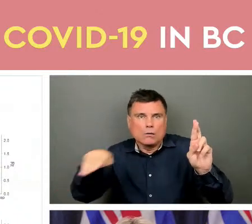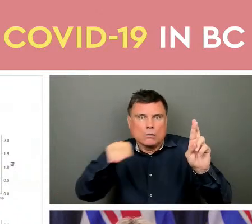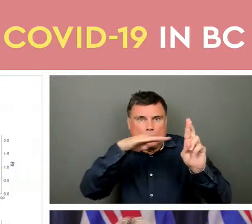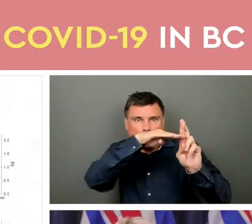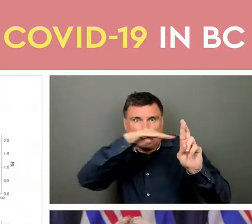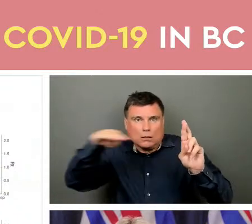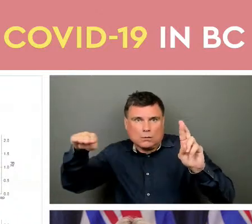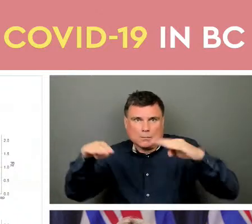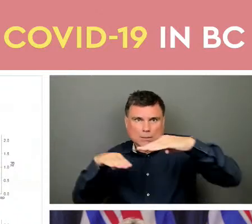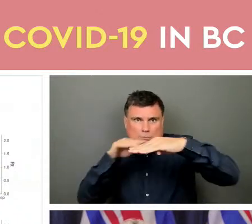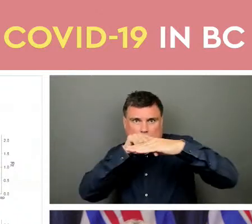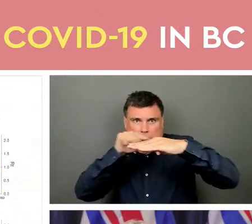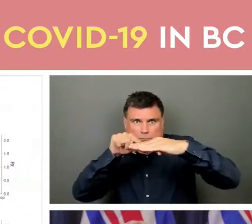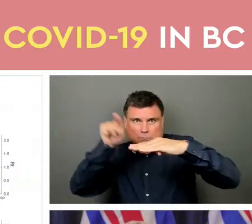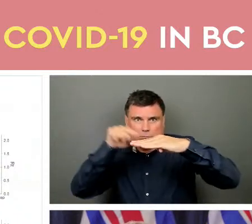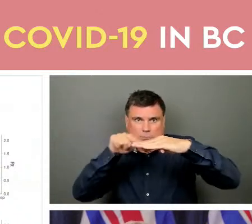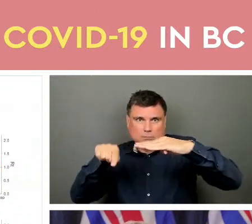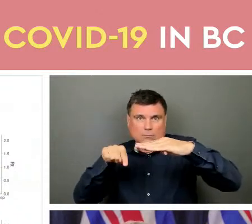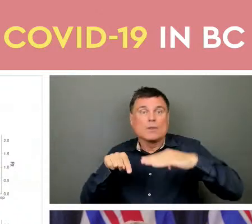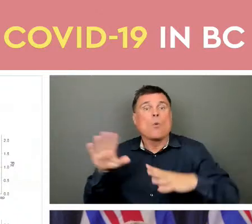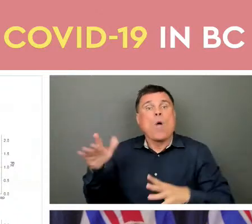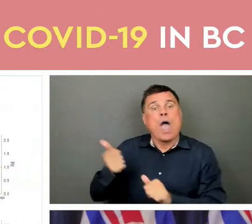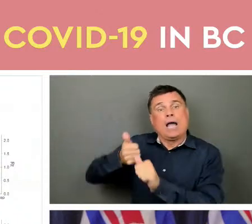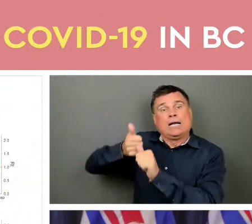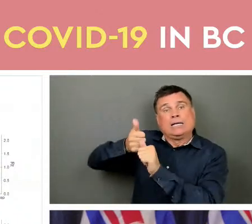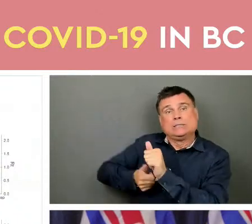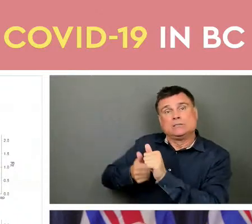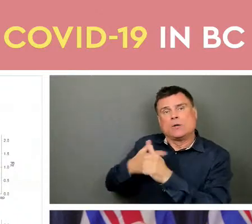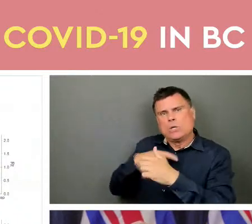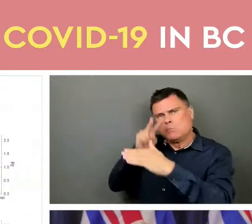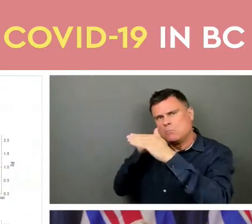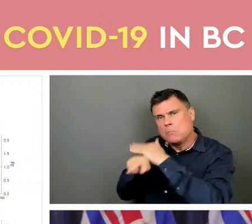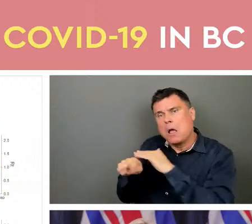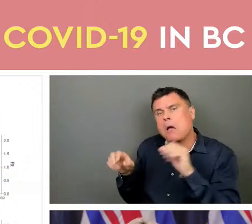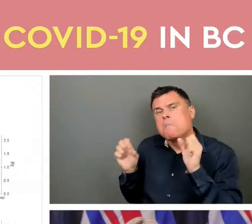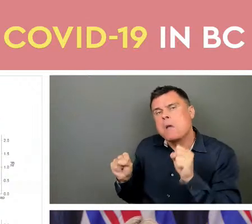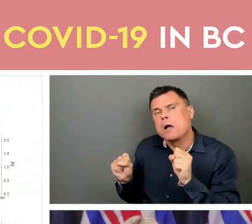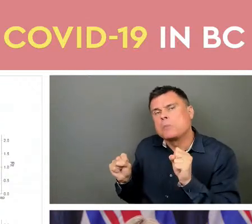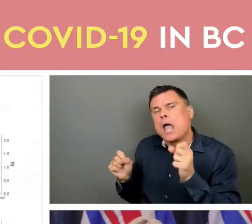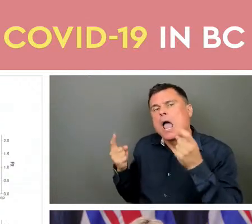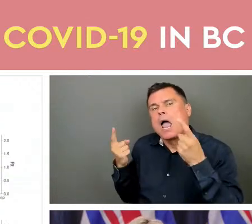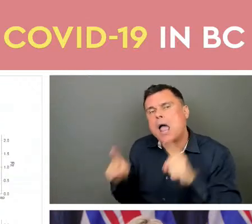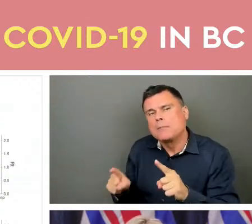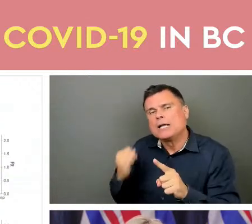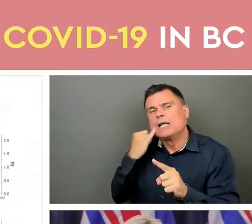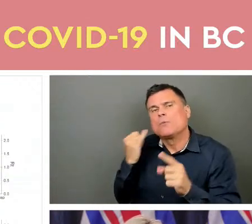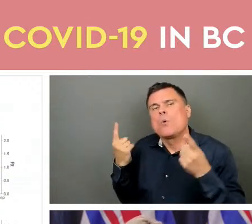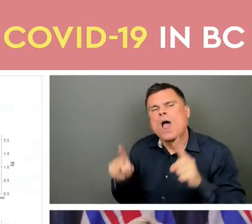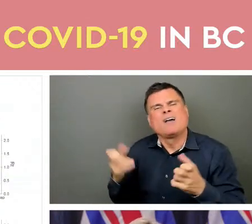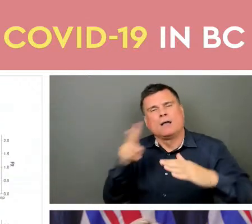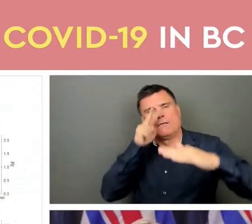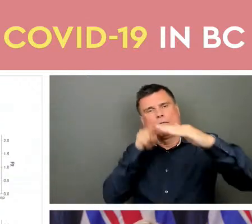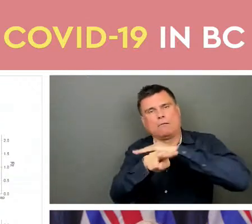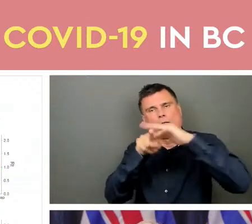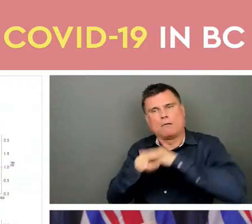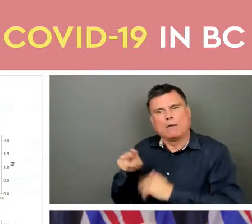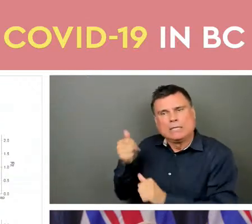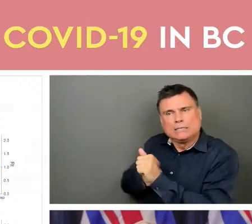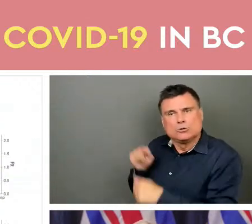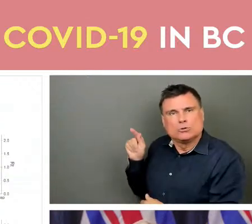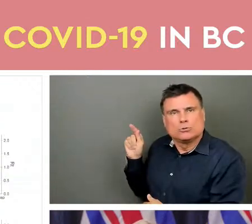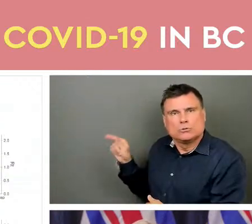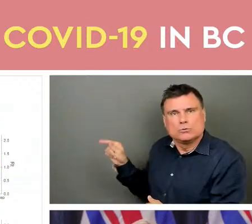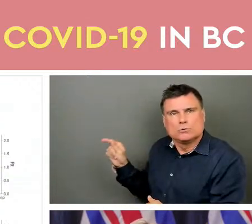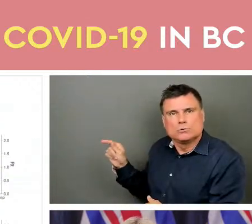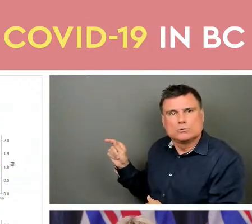there's a degree of uncertainty to every model that we run. What we are seeing now is that we had we were